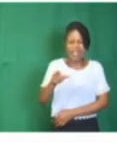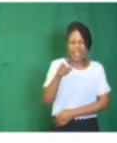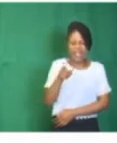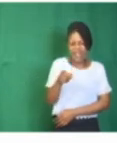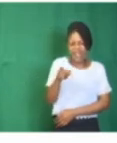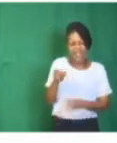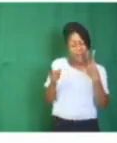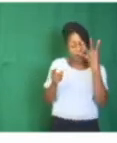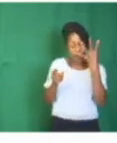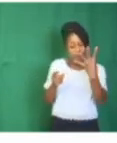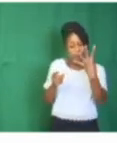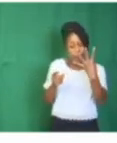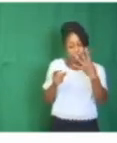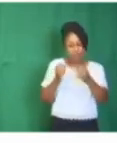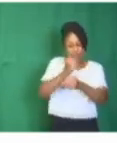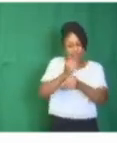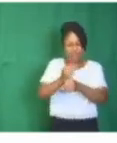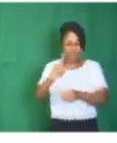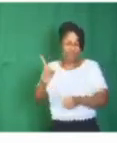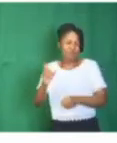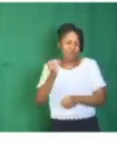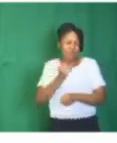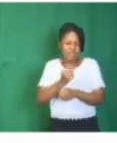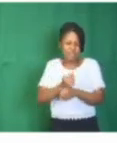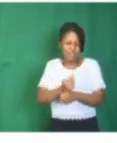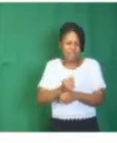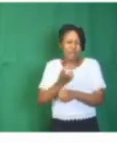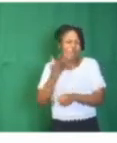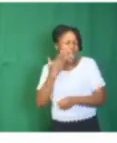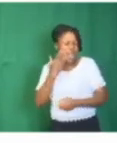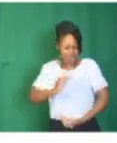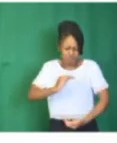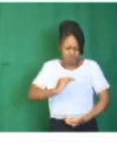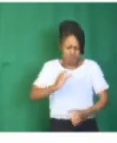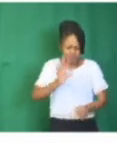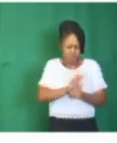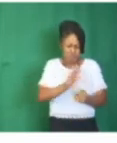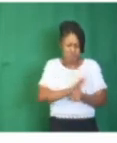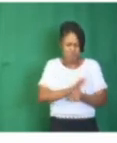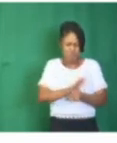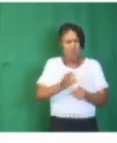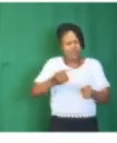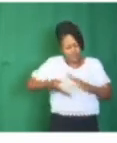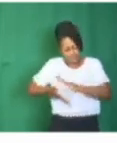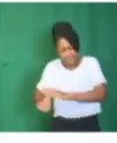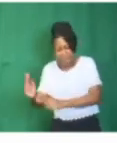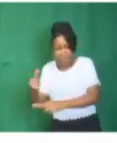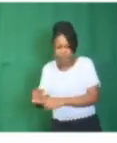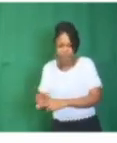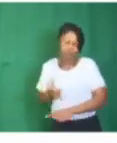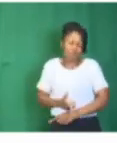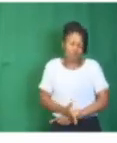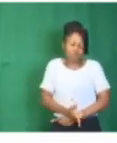take out the urine from the bladder outside the body. It is when we get rid